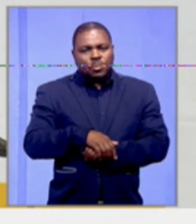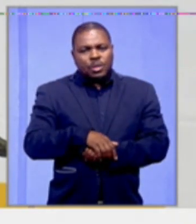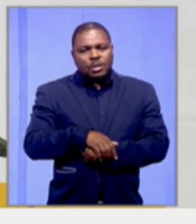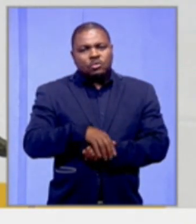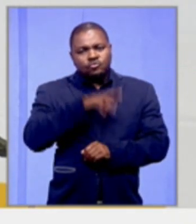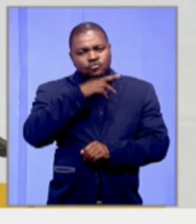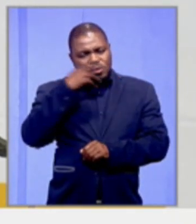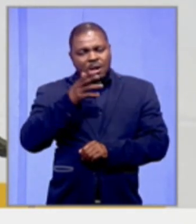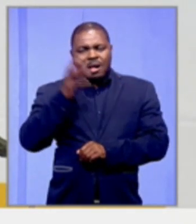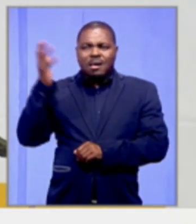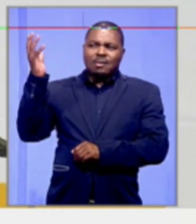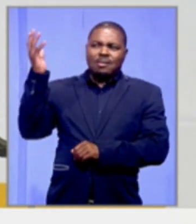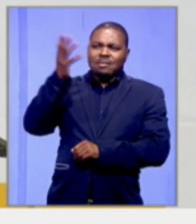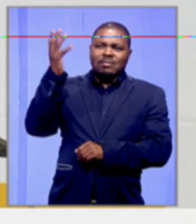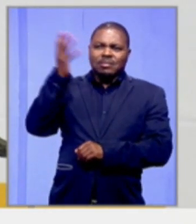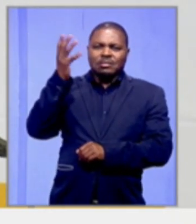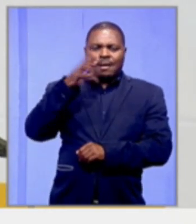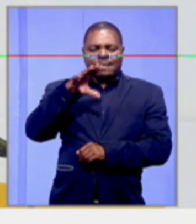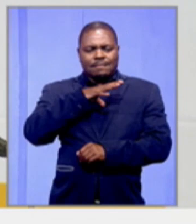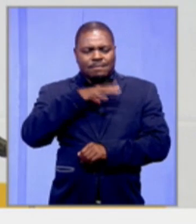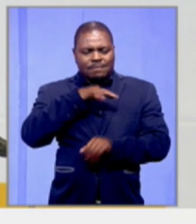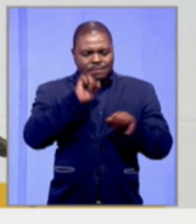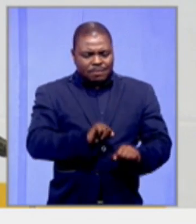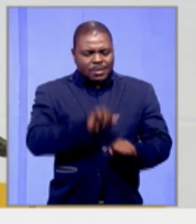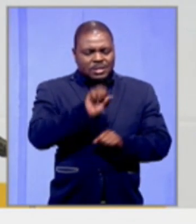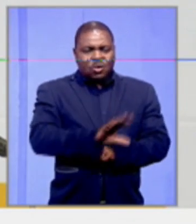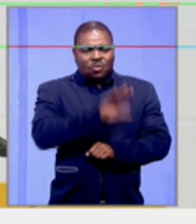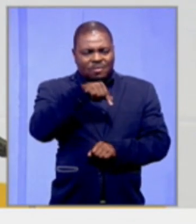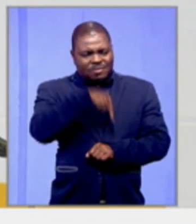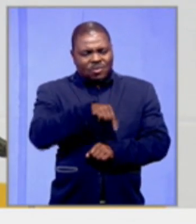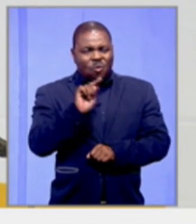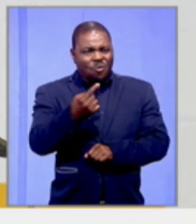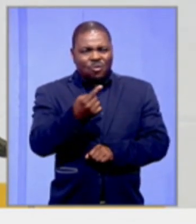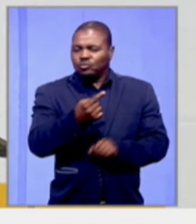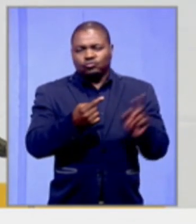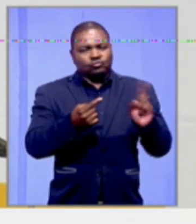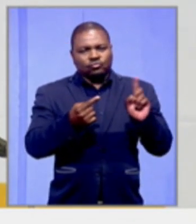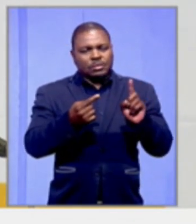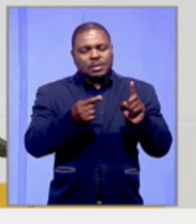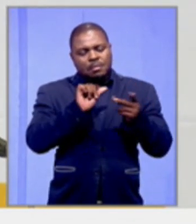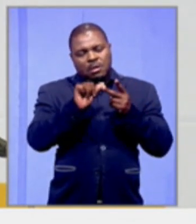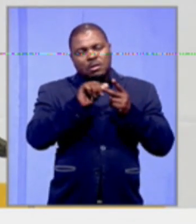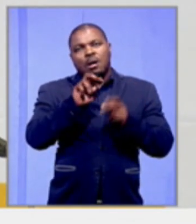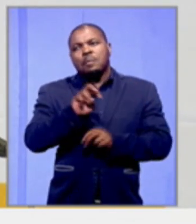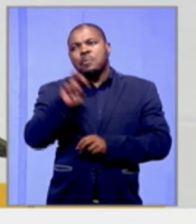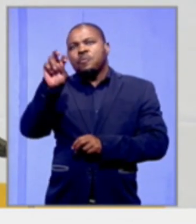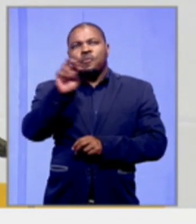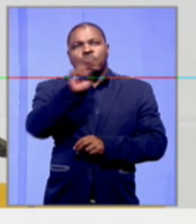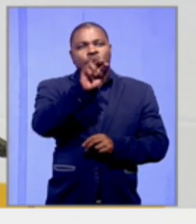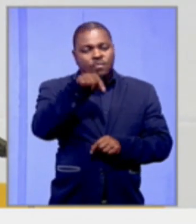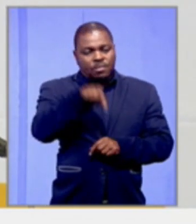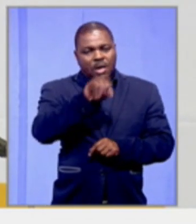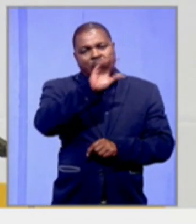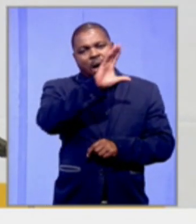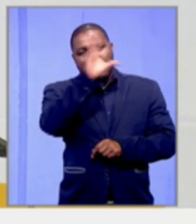this lecture should not be held just in South Africa, but in other countries on the